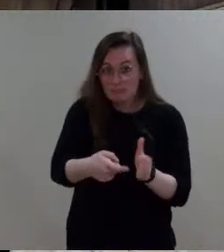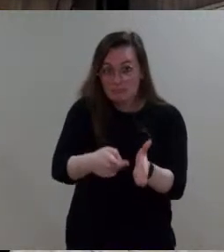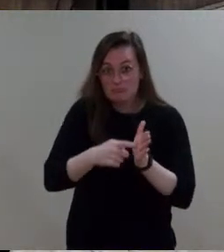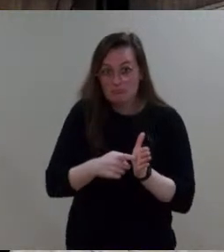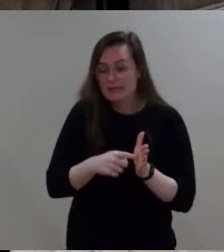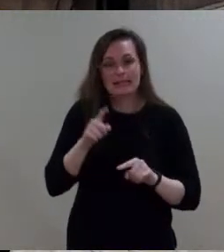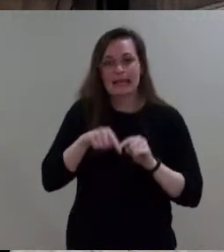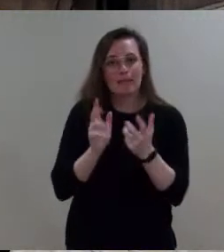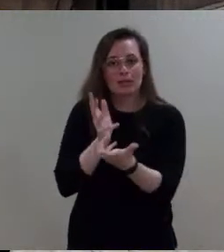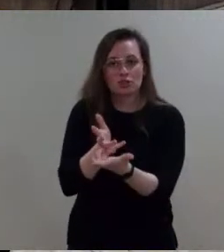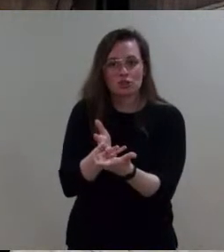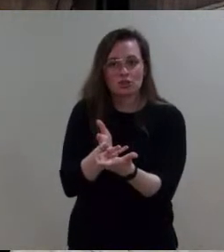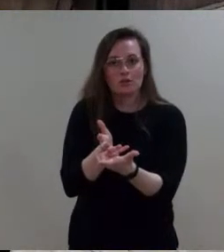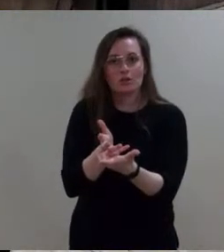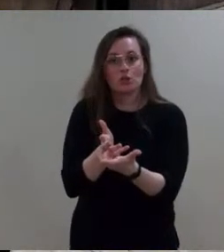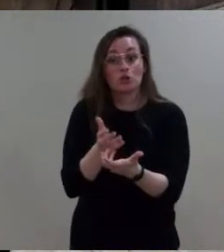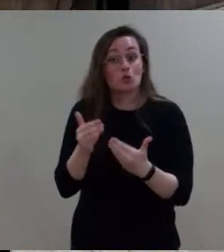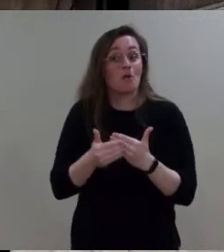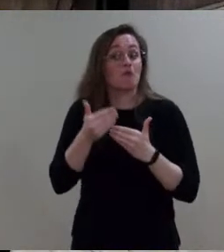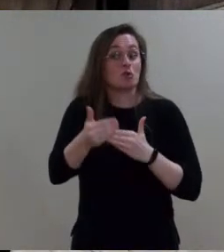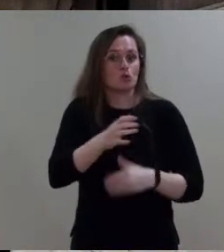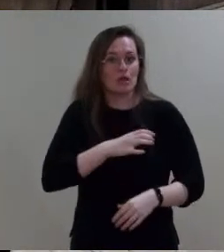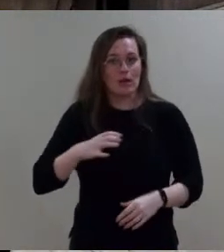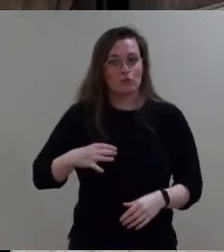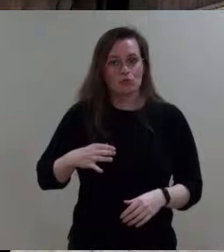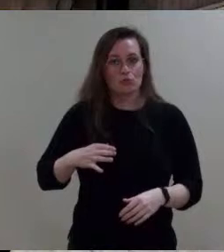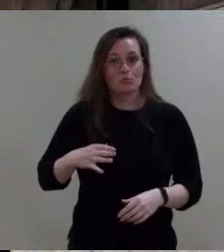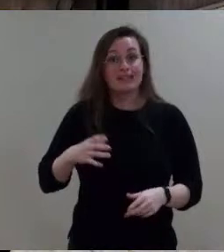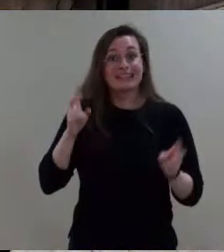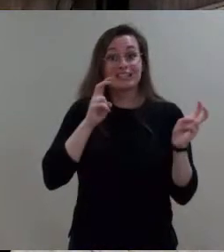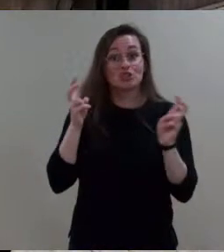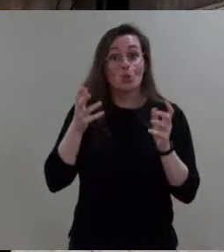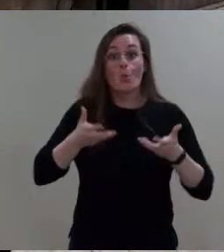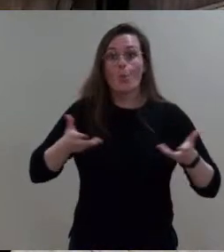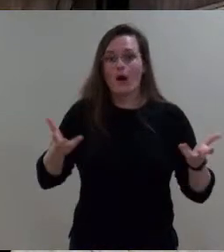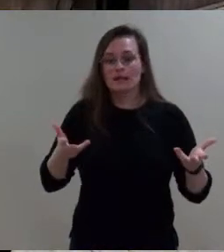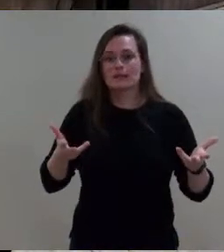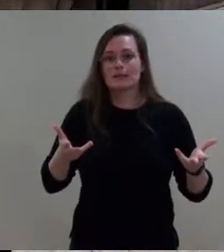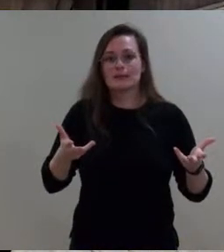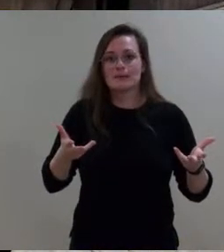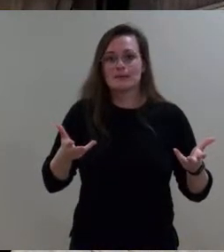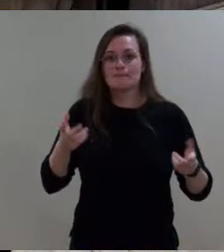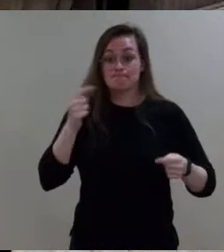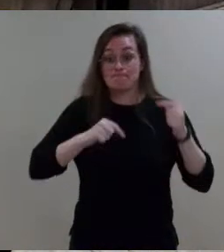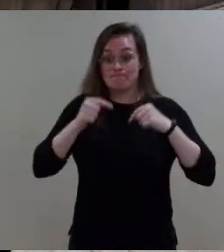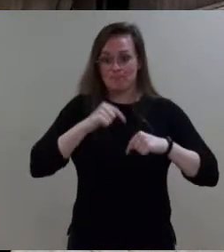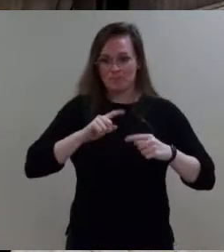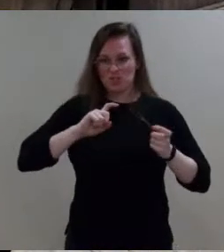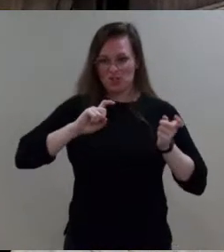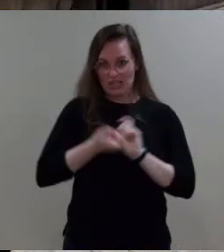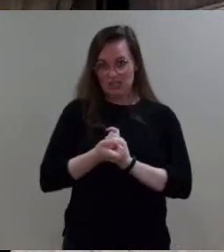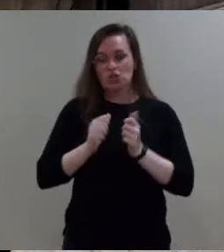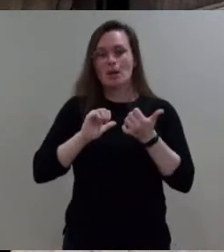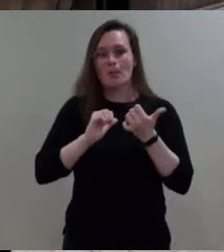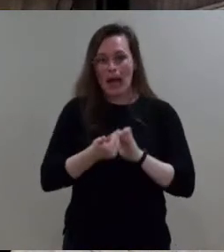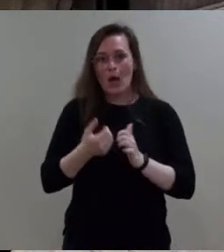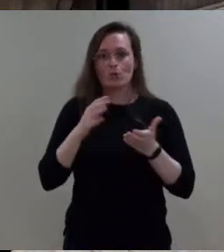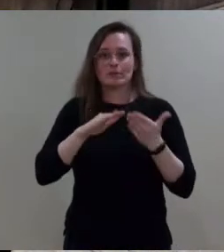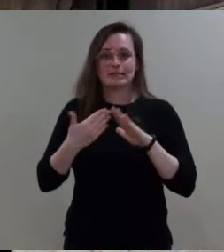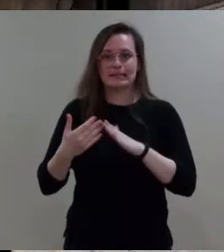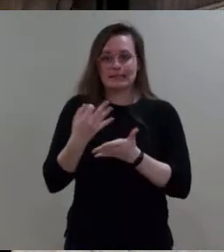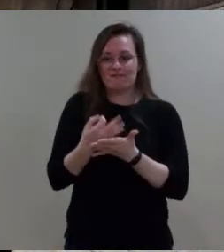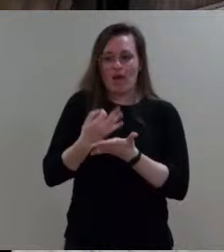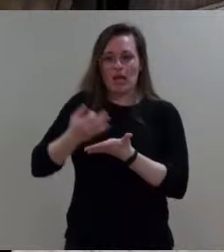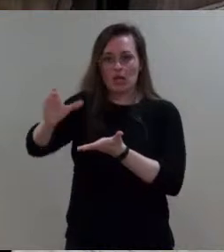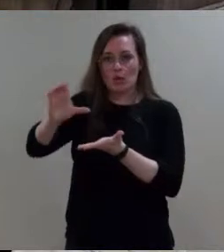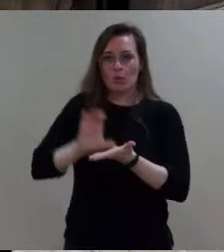for the next council is a fundamental change in the way cities or municipalities are funded. This